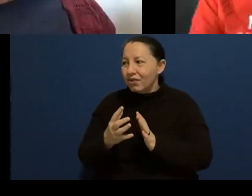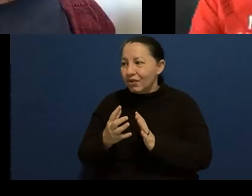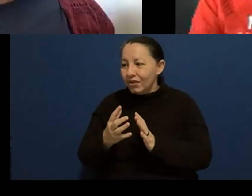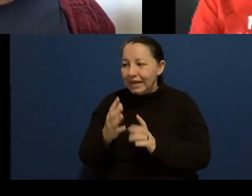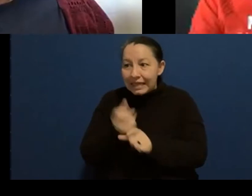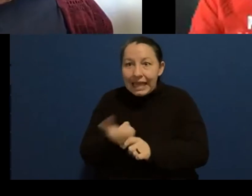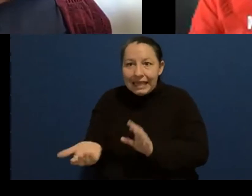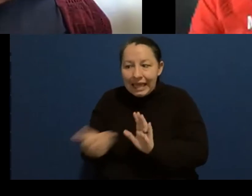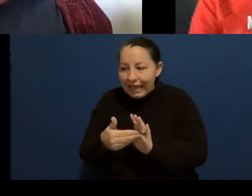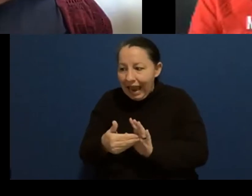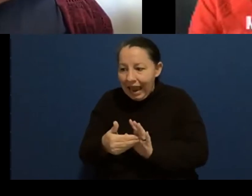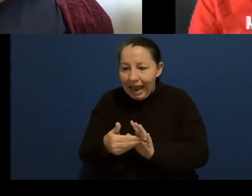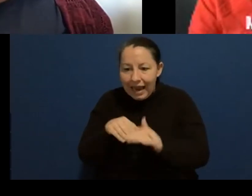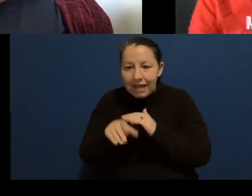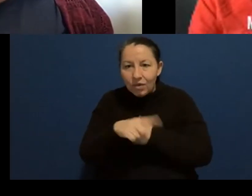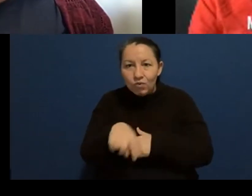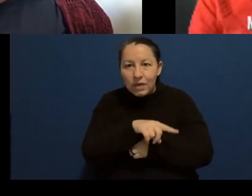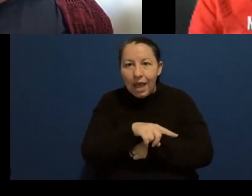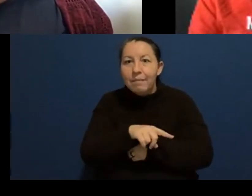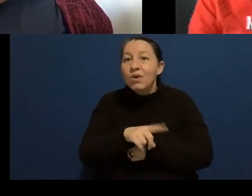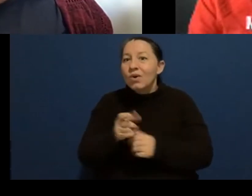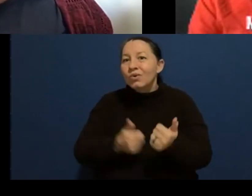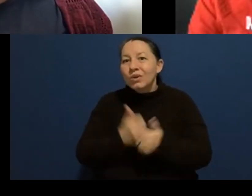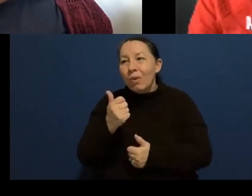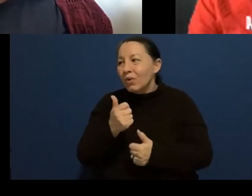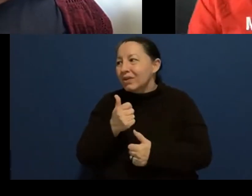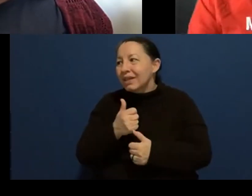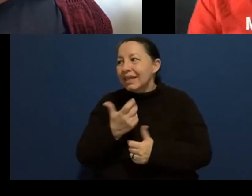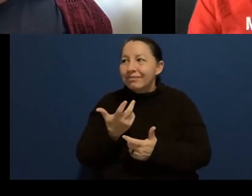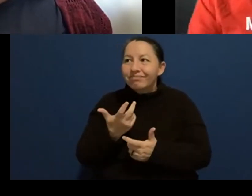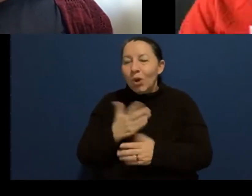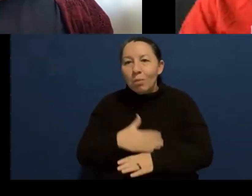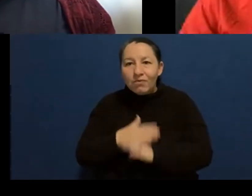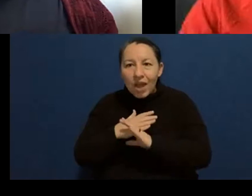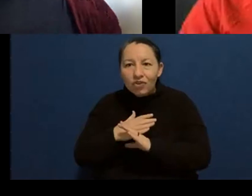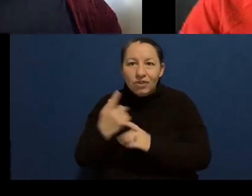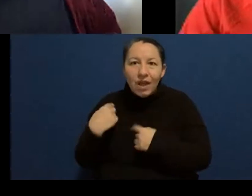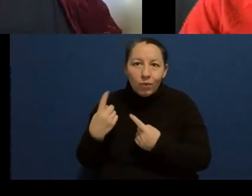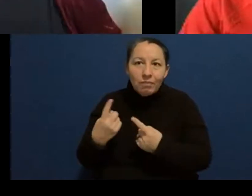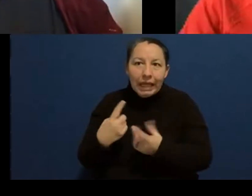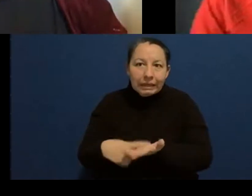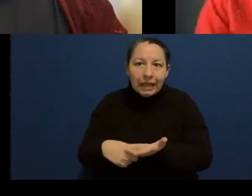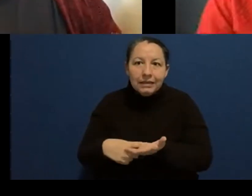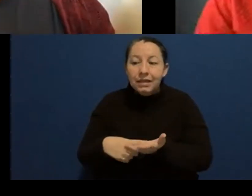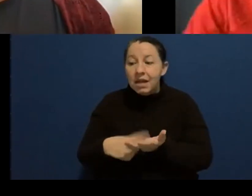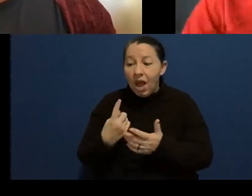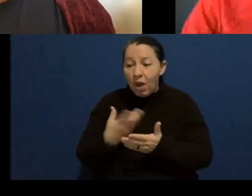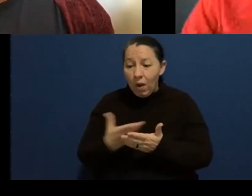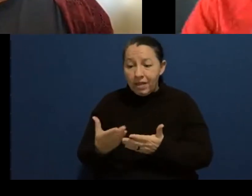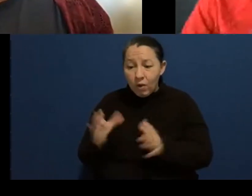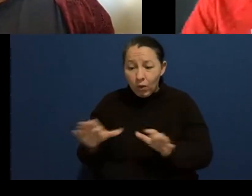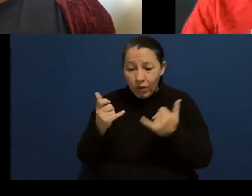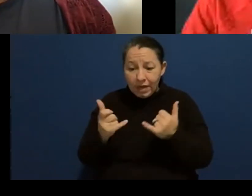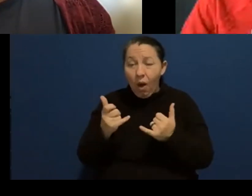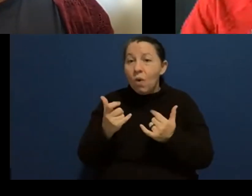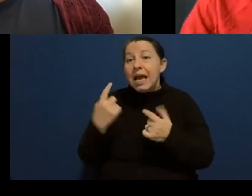just primarily prevention, talking. So one of the big things we're doing now is, since COVID, we've been